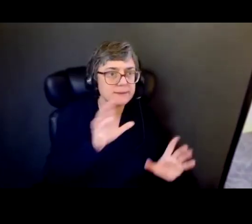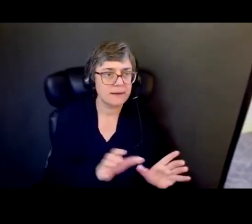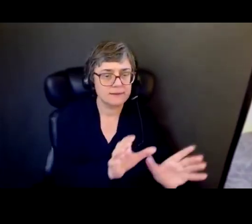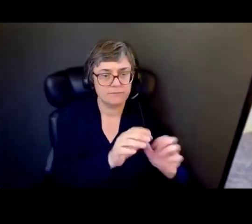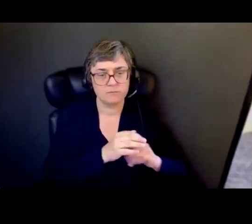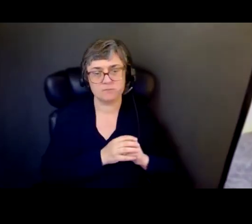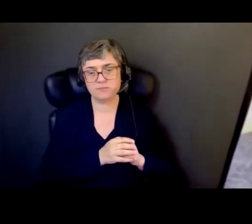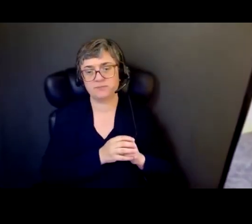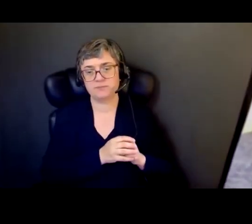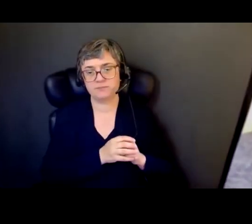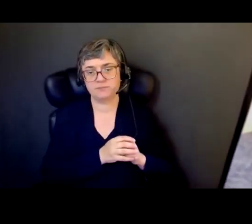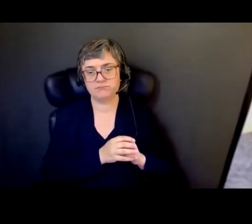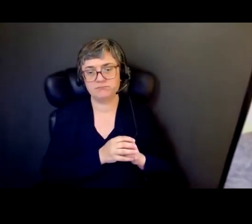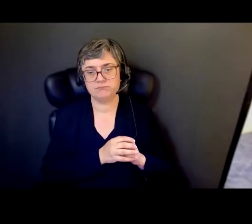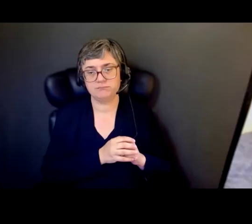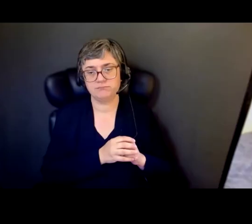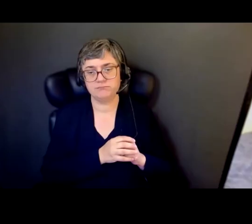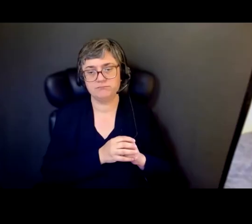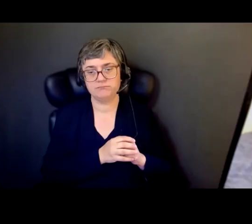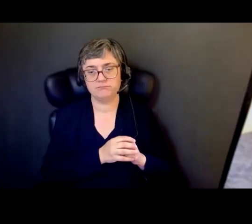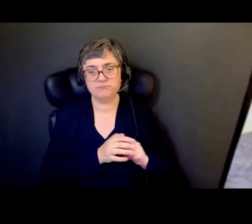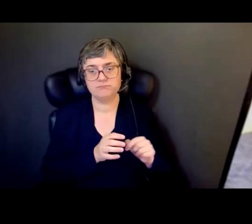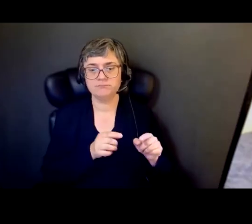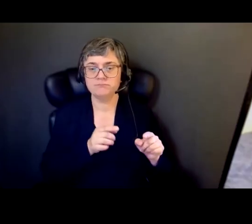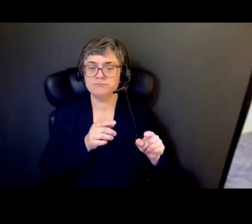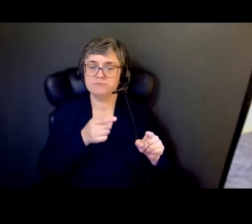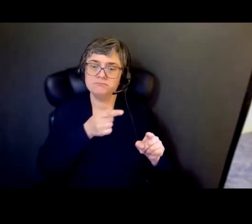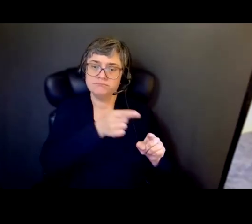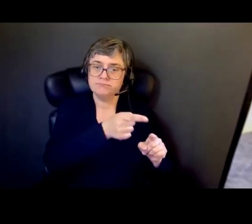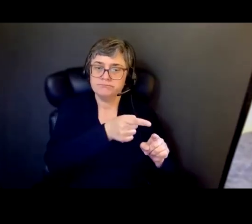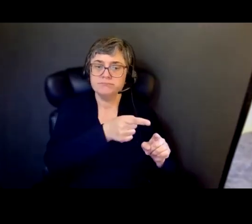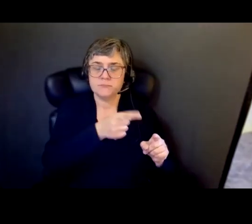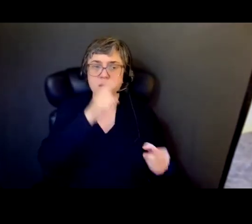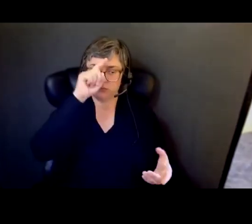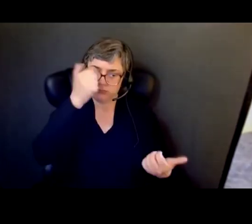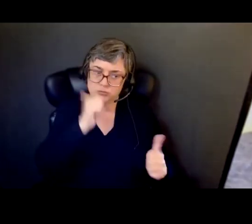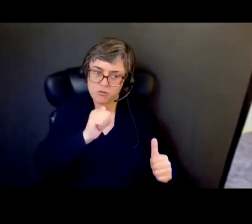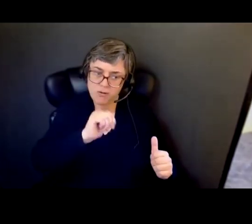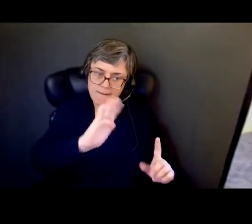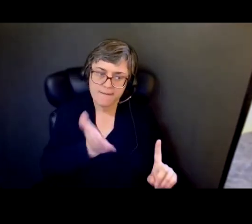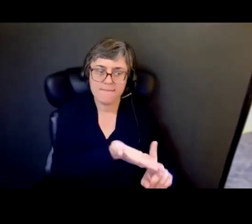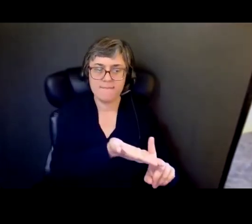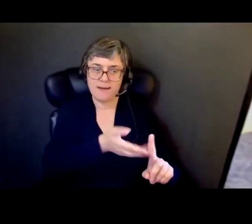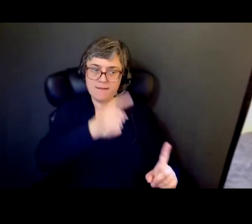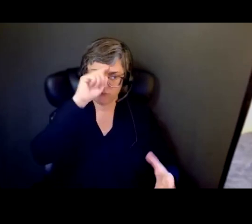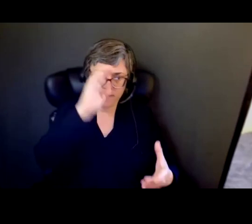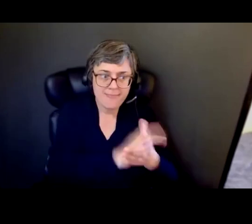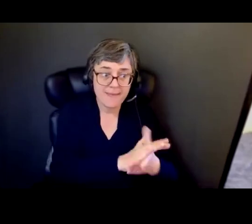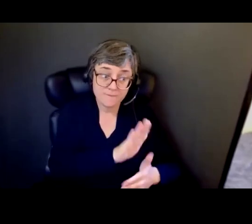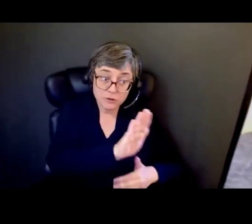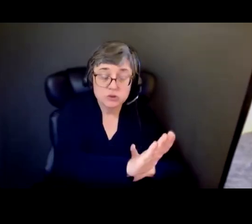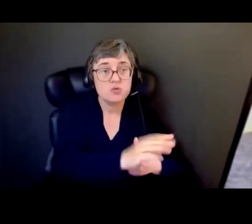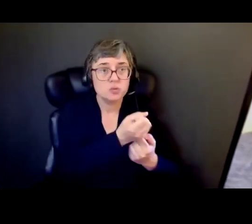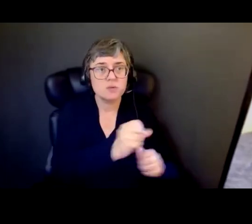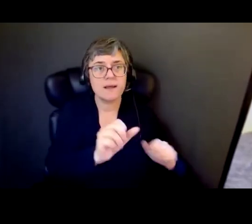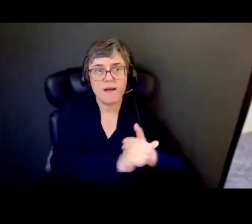victim to believe that their safety is threatened or that the safety of someone they know is threatened.